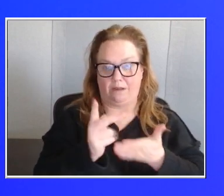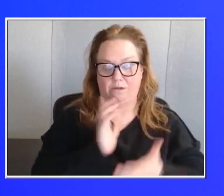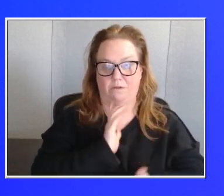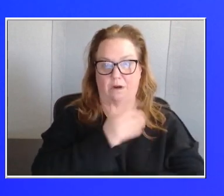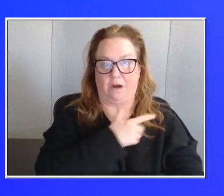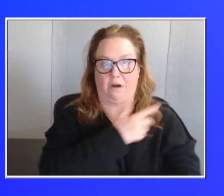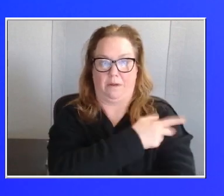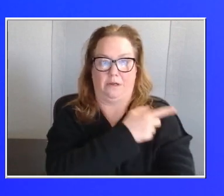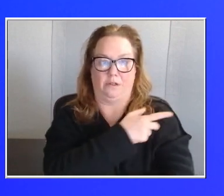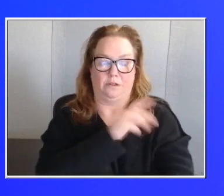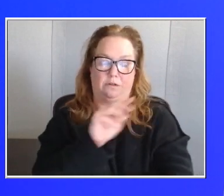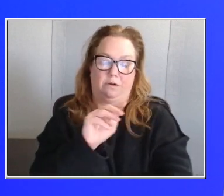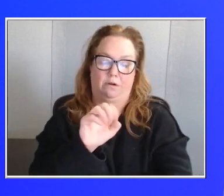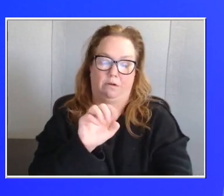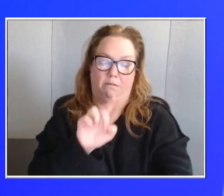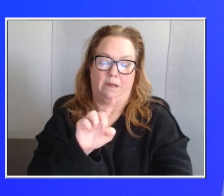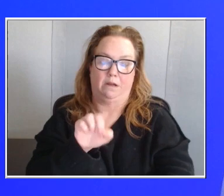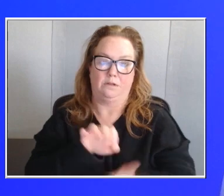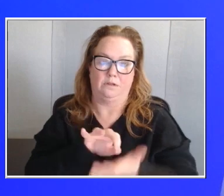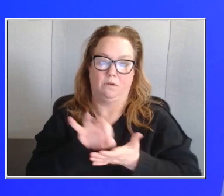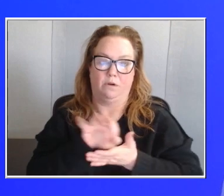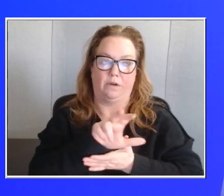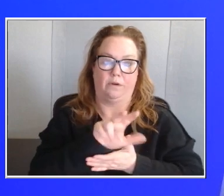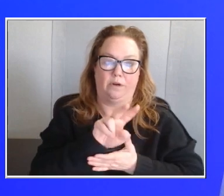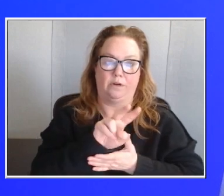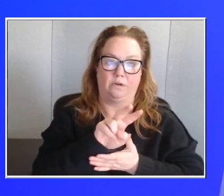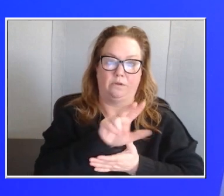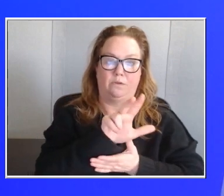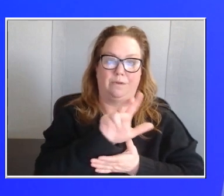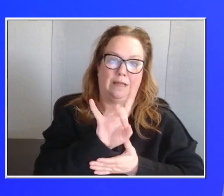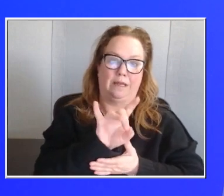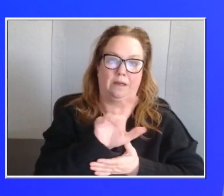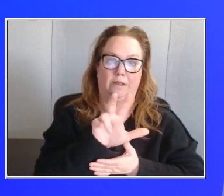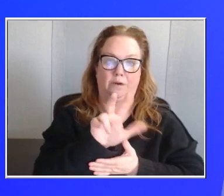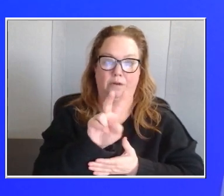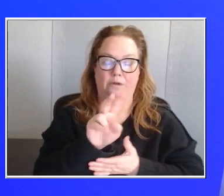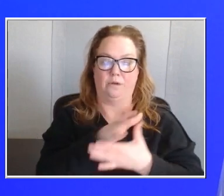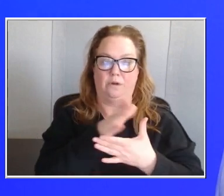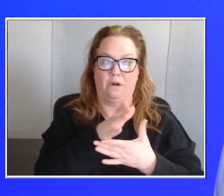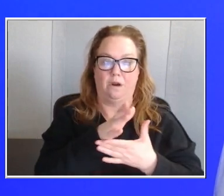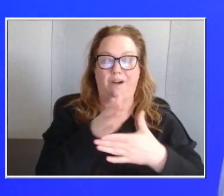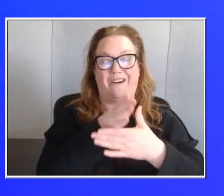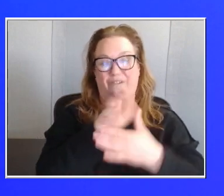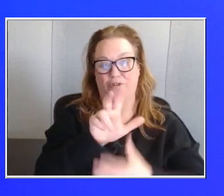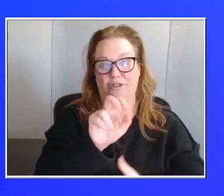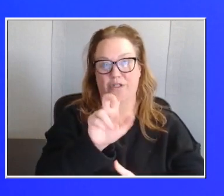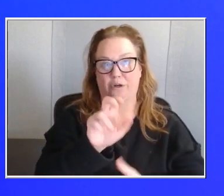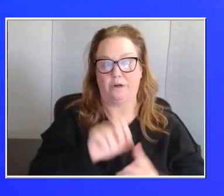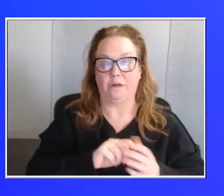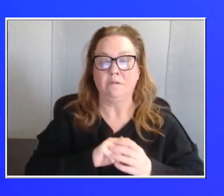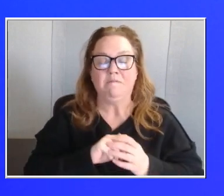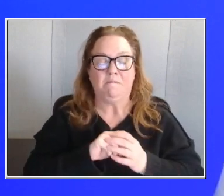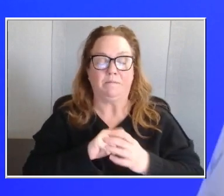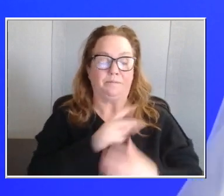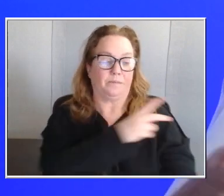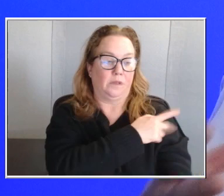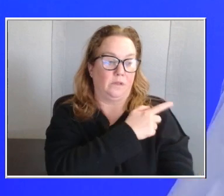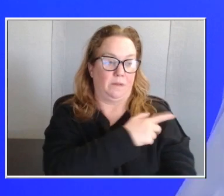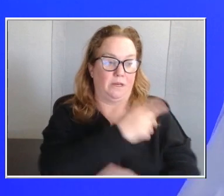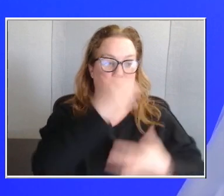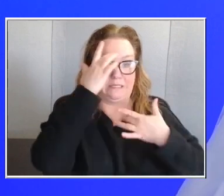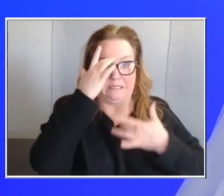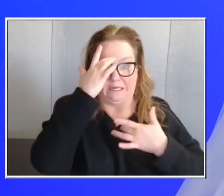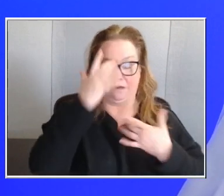Meld score 28 to 32, is where our average is about Meld score of 30 right now. And so not only are the patients sicker, but they're also